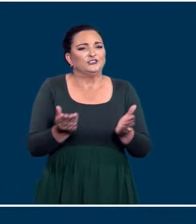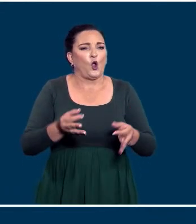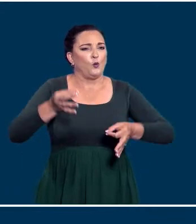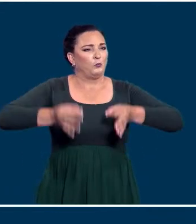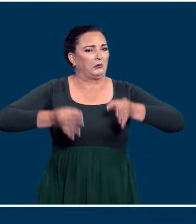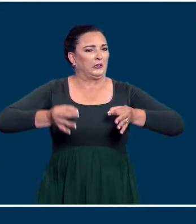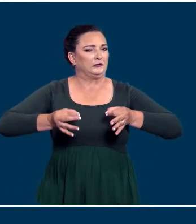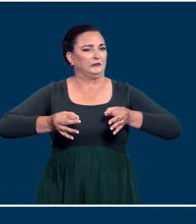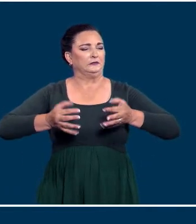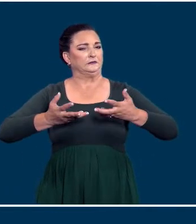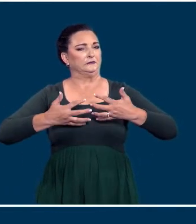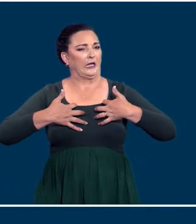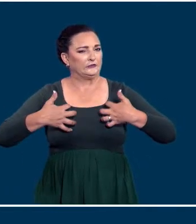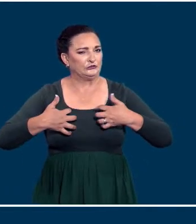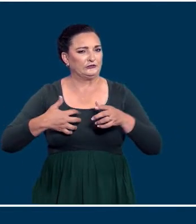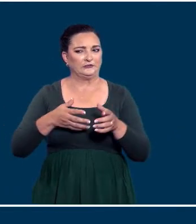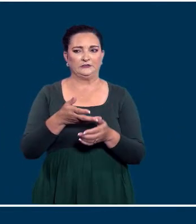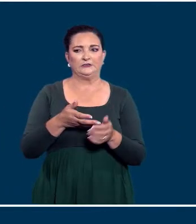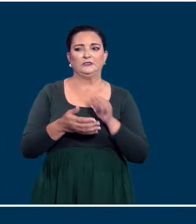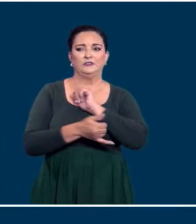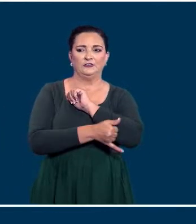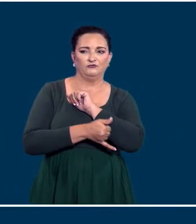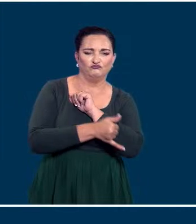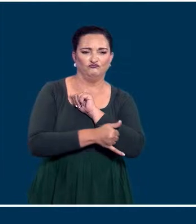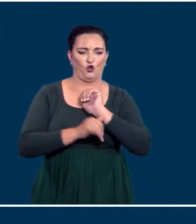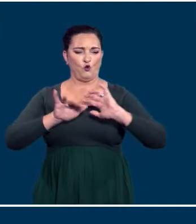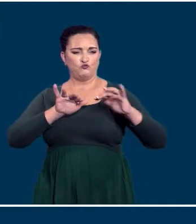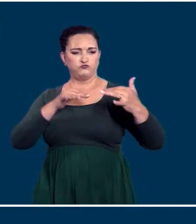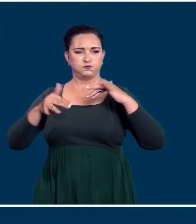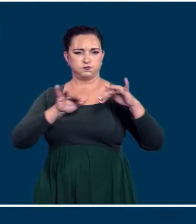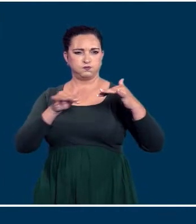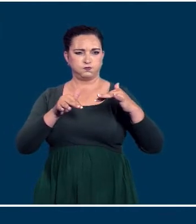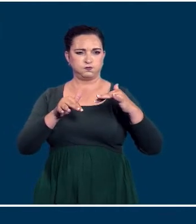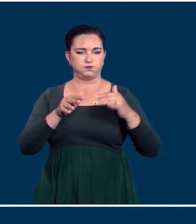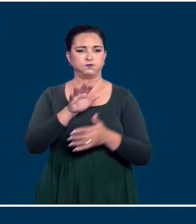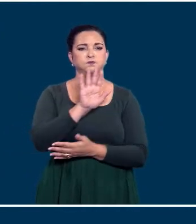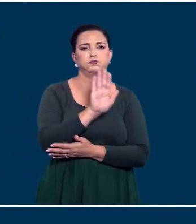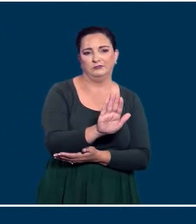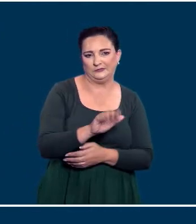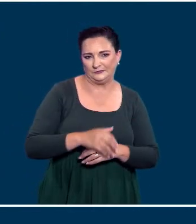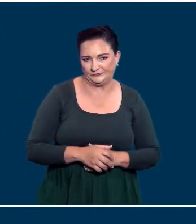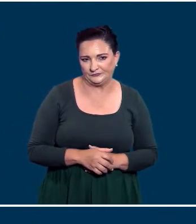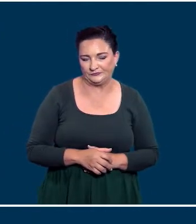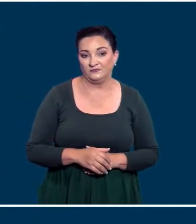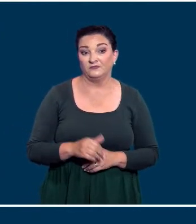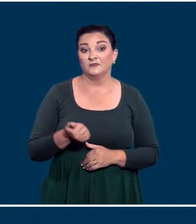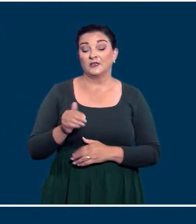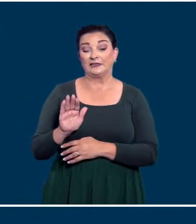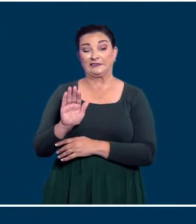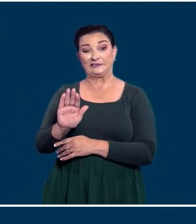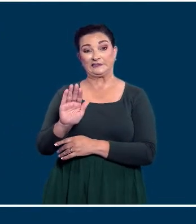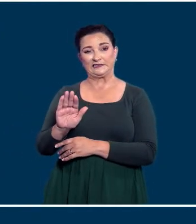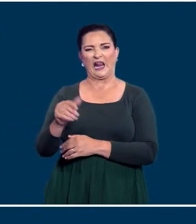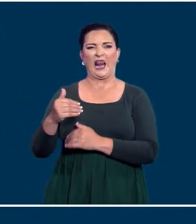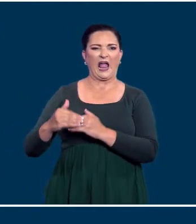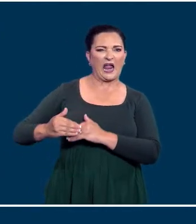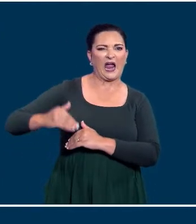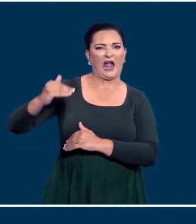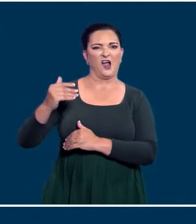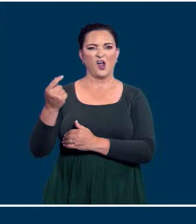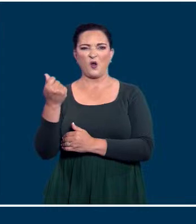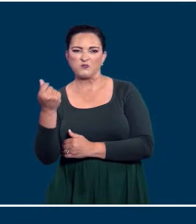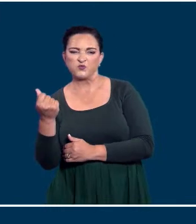they would de-escalate or escalate, and we set that off against a higher admin prices